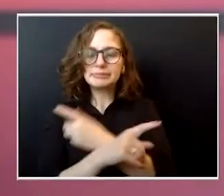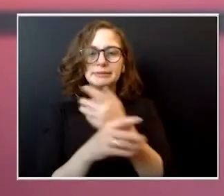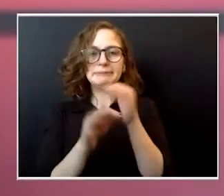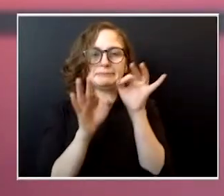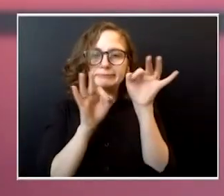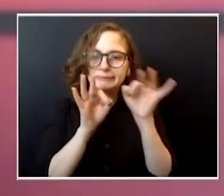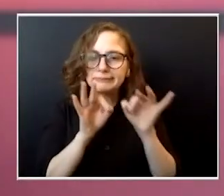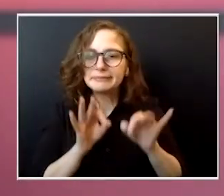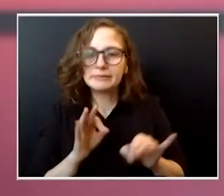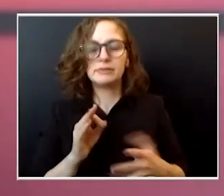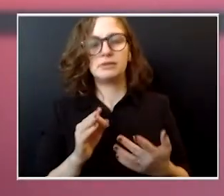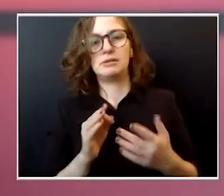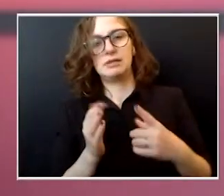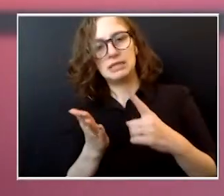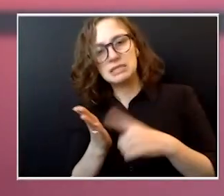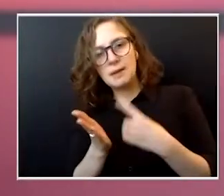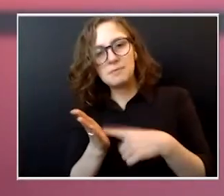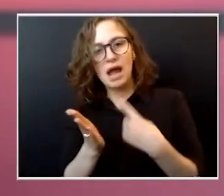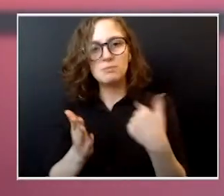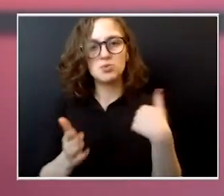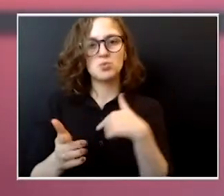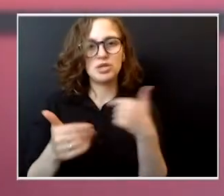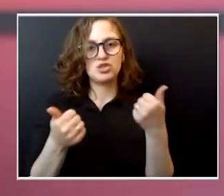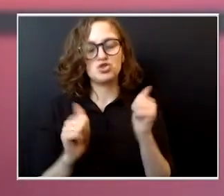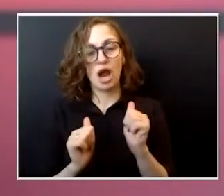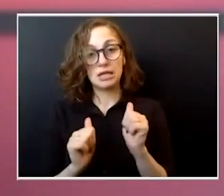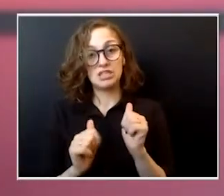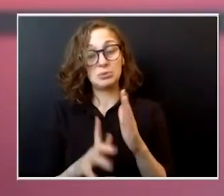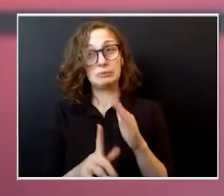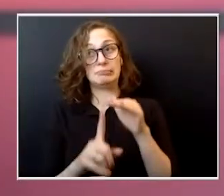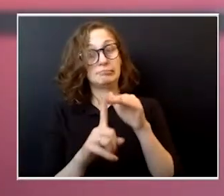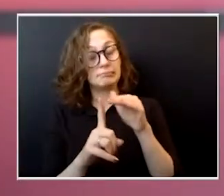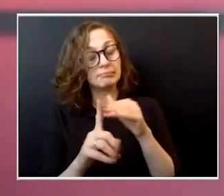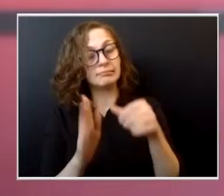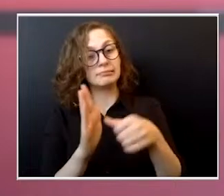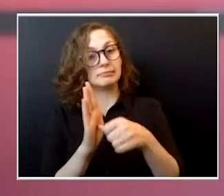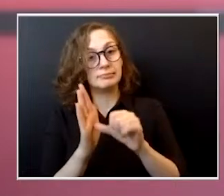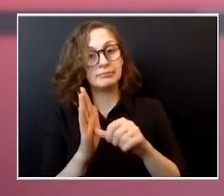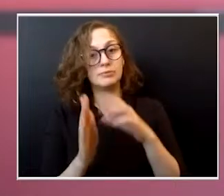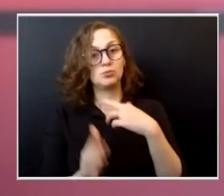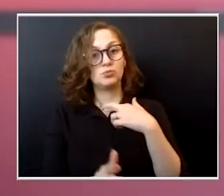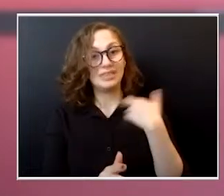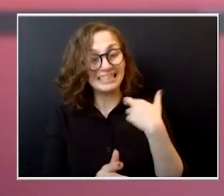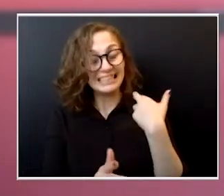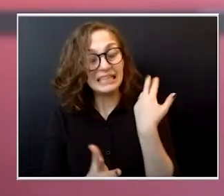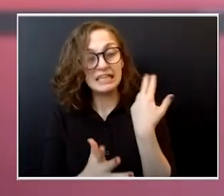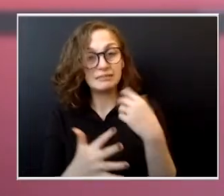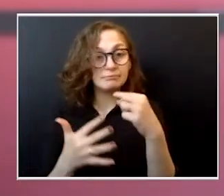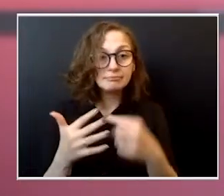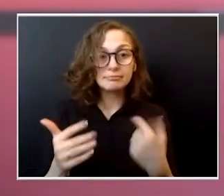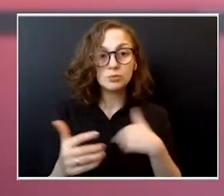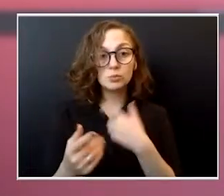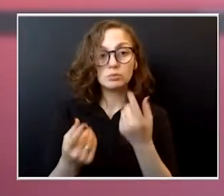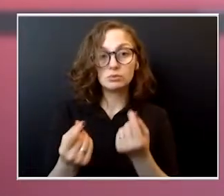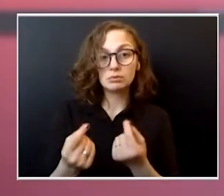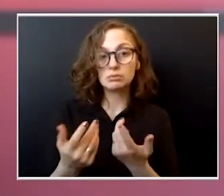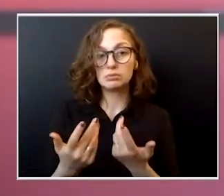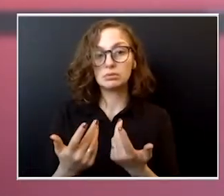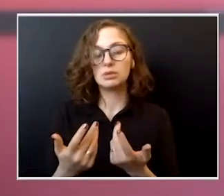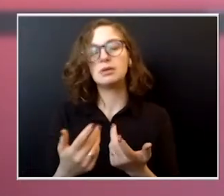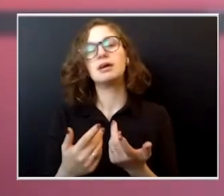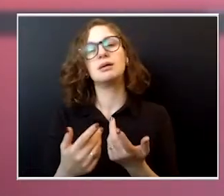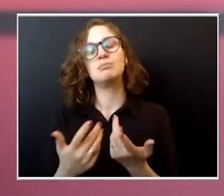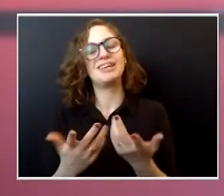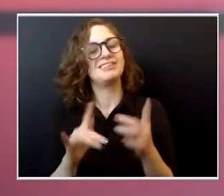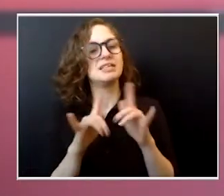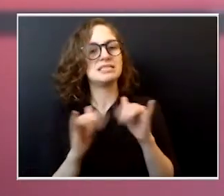reinforce to them how risky and what we really are doing. But on the other hand, you want to have that relationship with